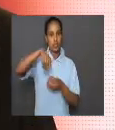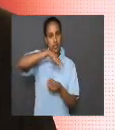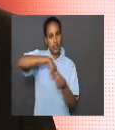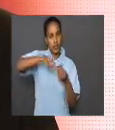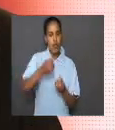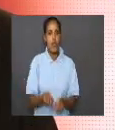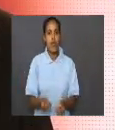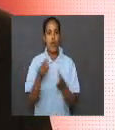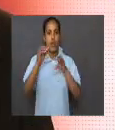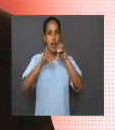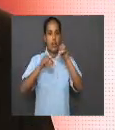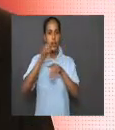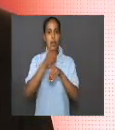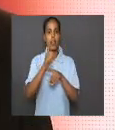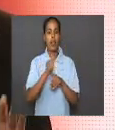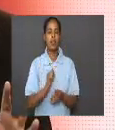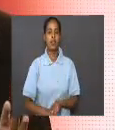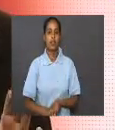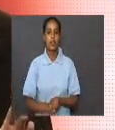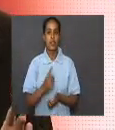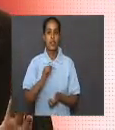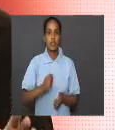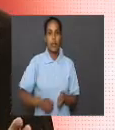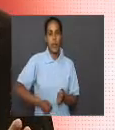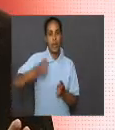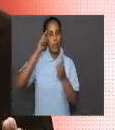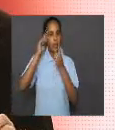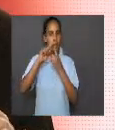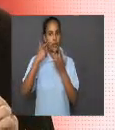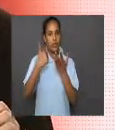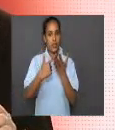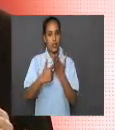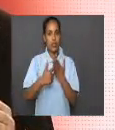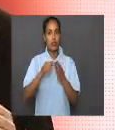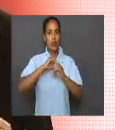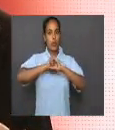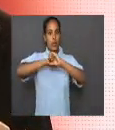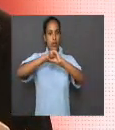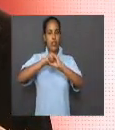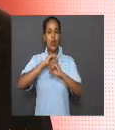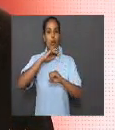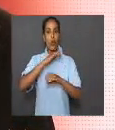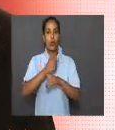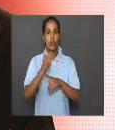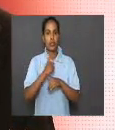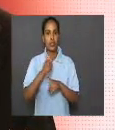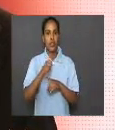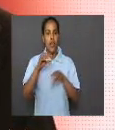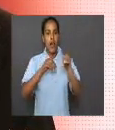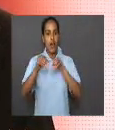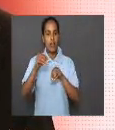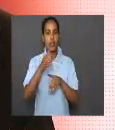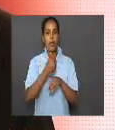a more active metal. The main purpose of this is to prevent the corrosion of